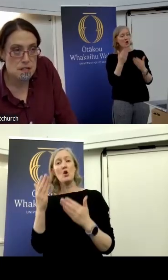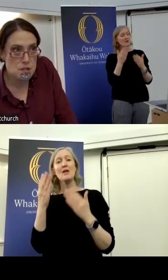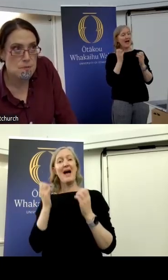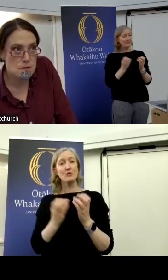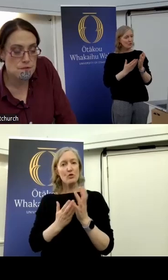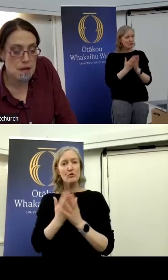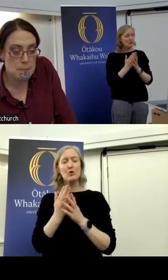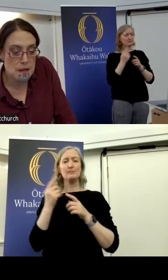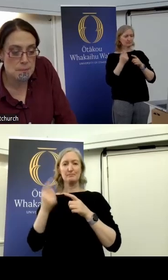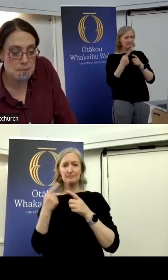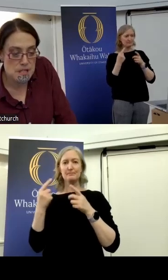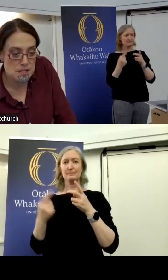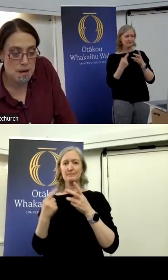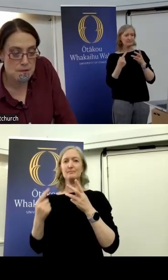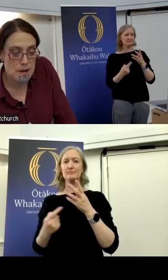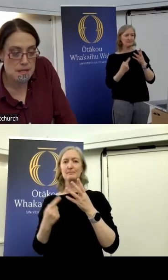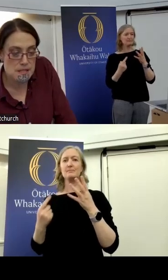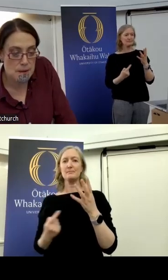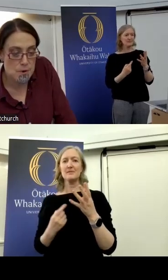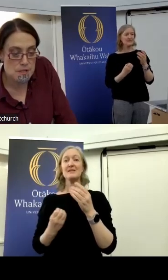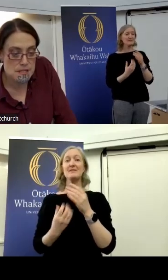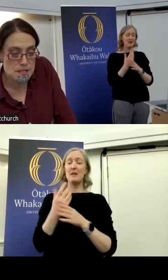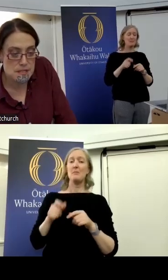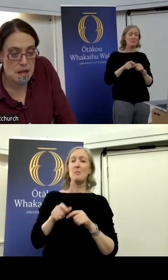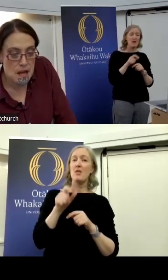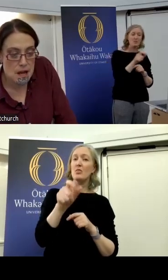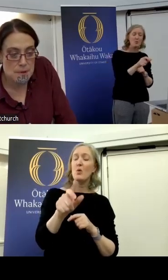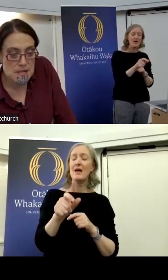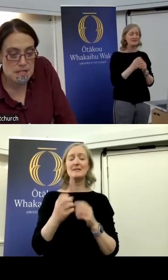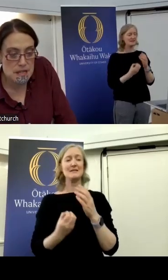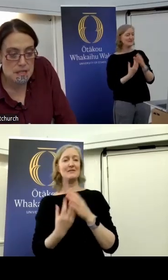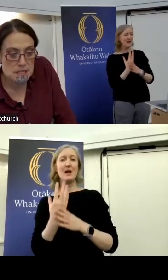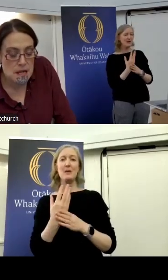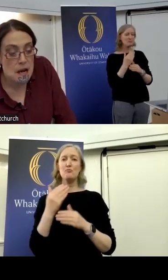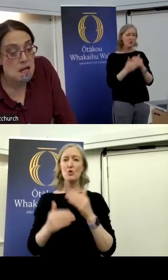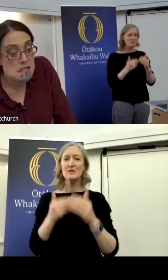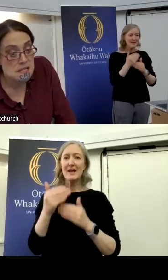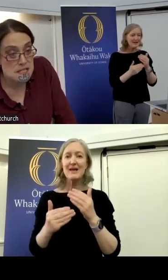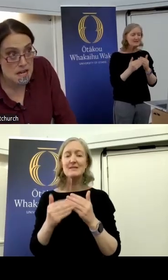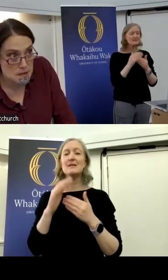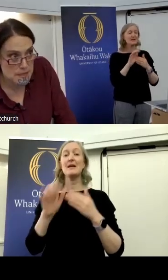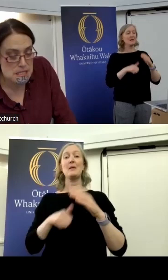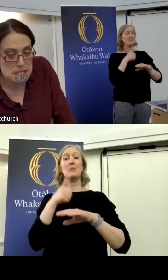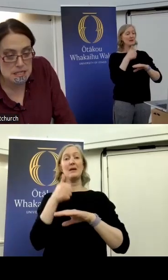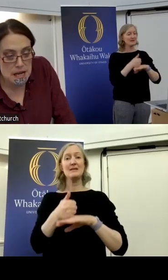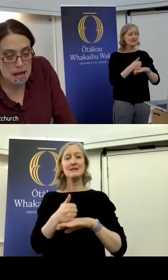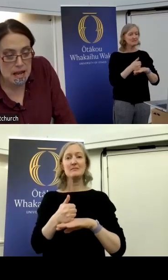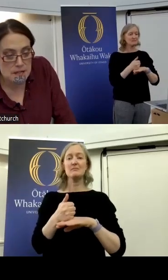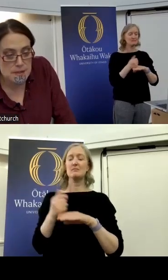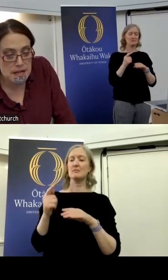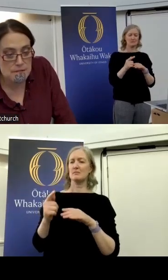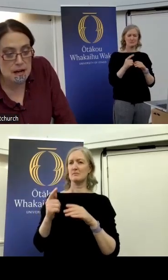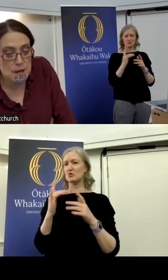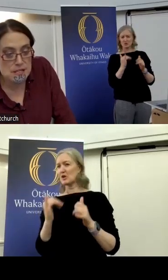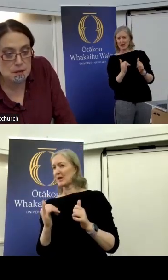activities in terms of developing implementation pathways and processes, implementing it, sustainability,